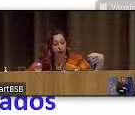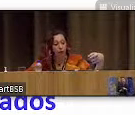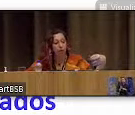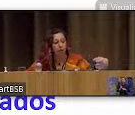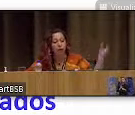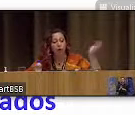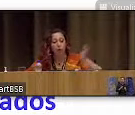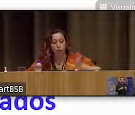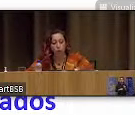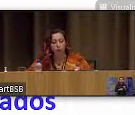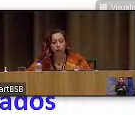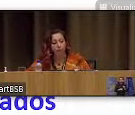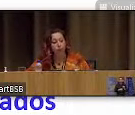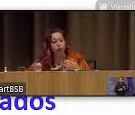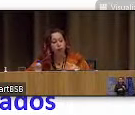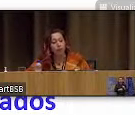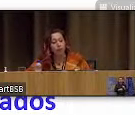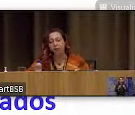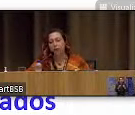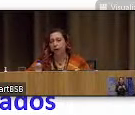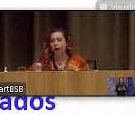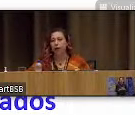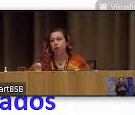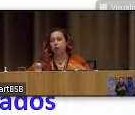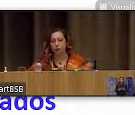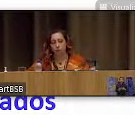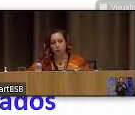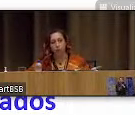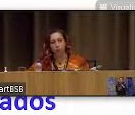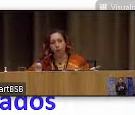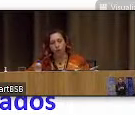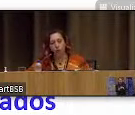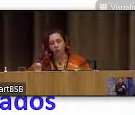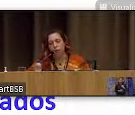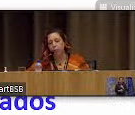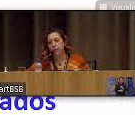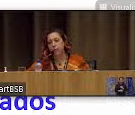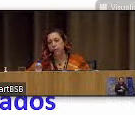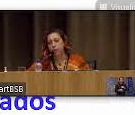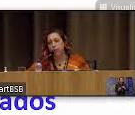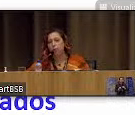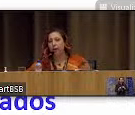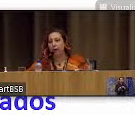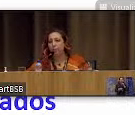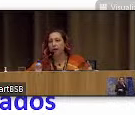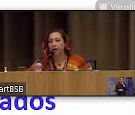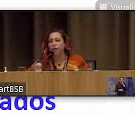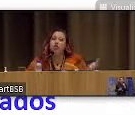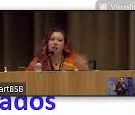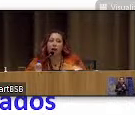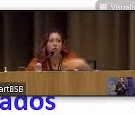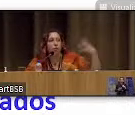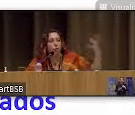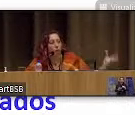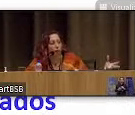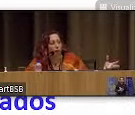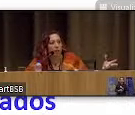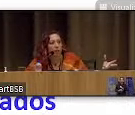because, as I said, many patients were committed to our institution because they